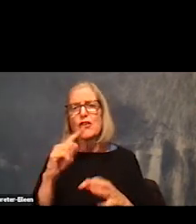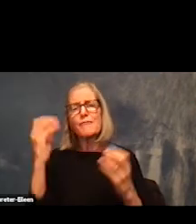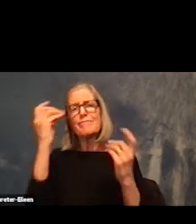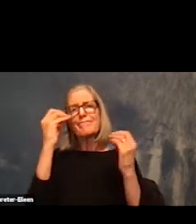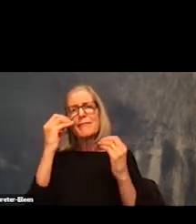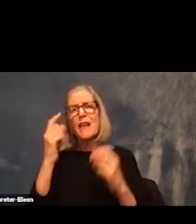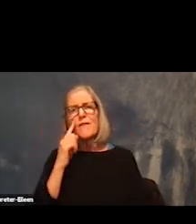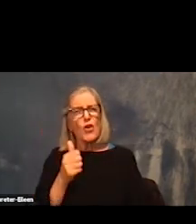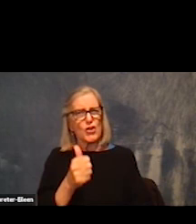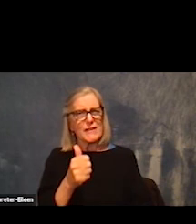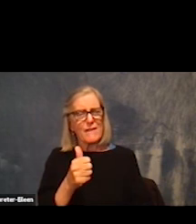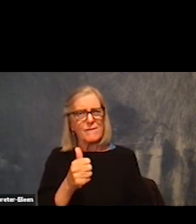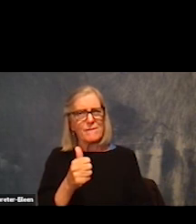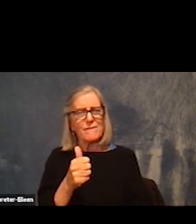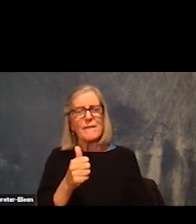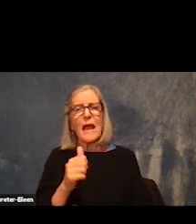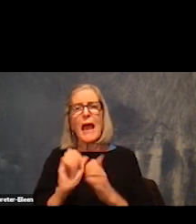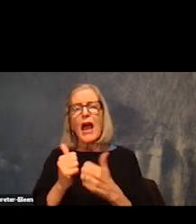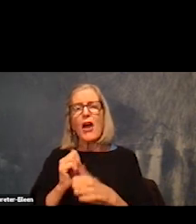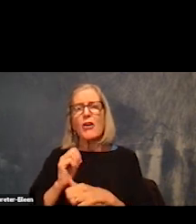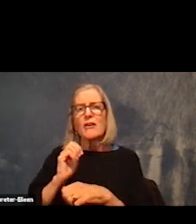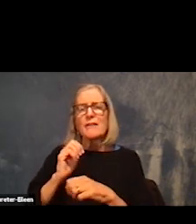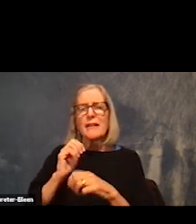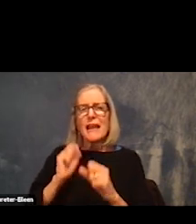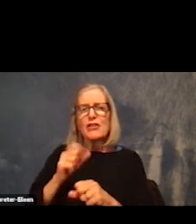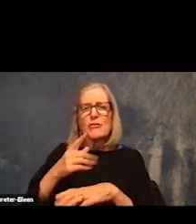the effectiveness of family alliances where you work?